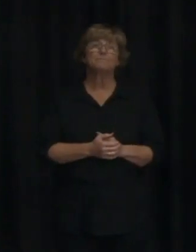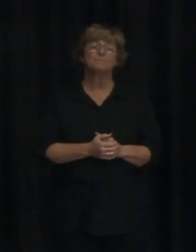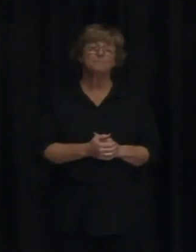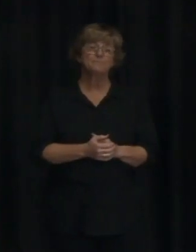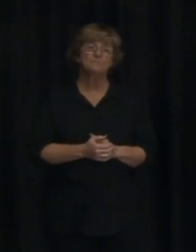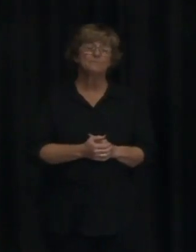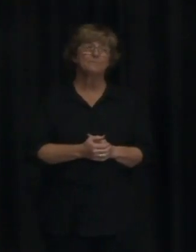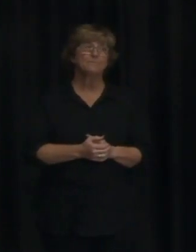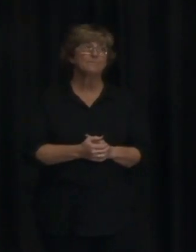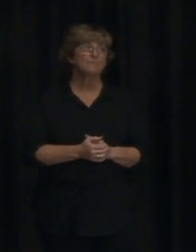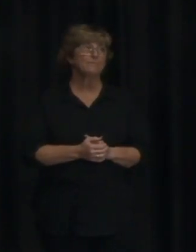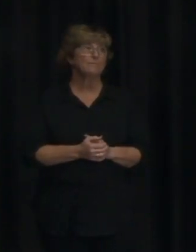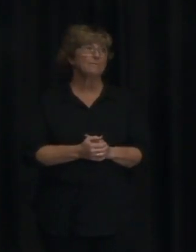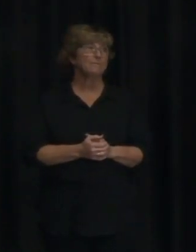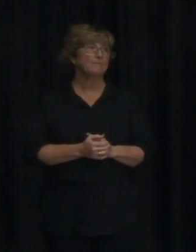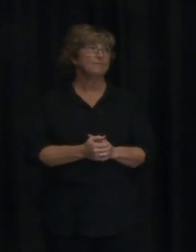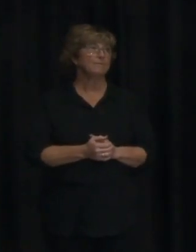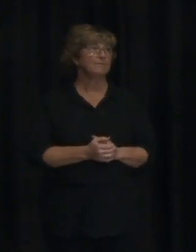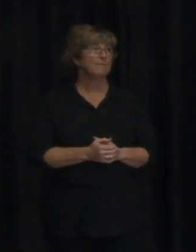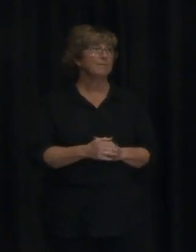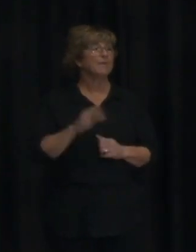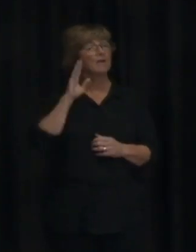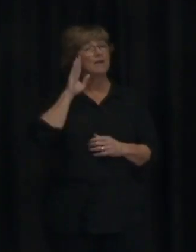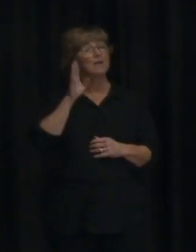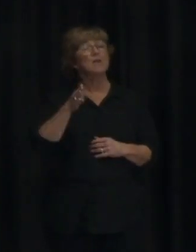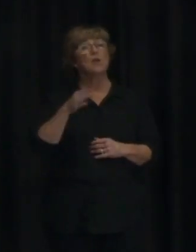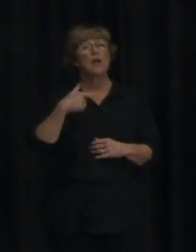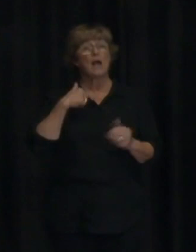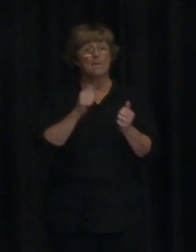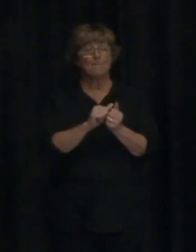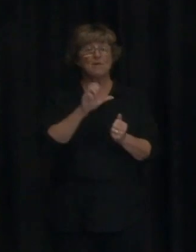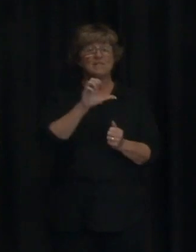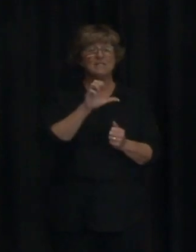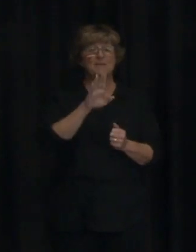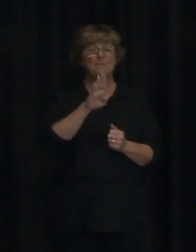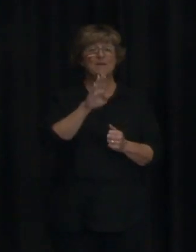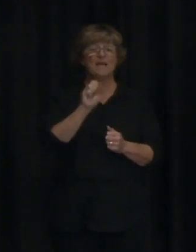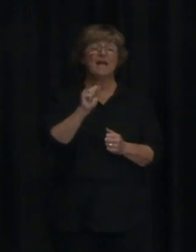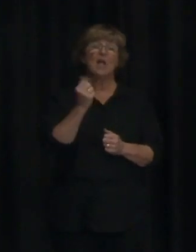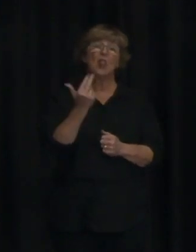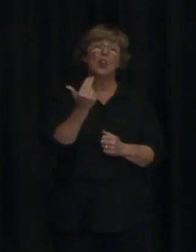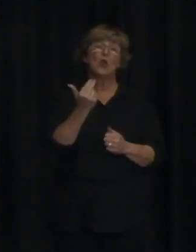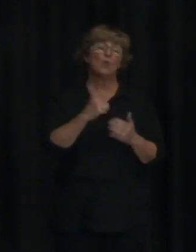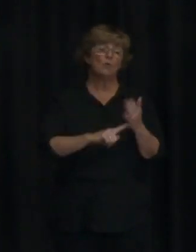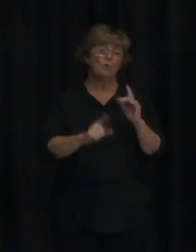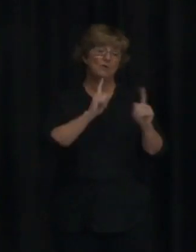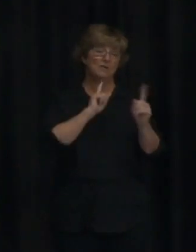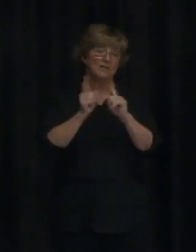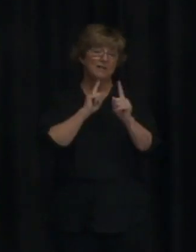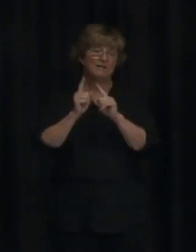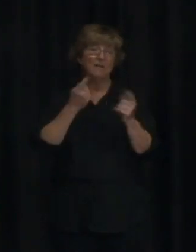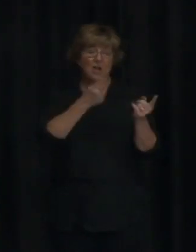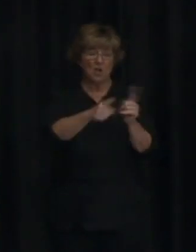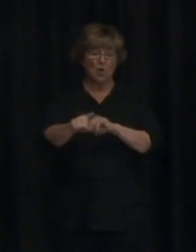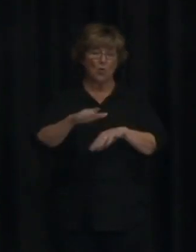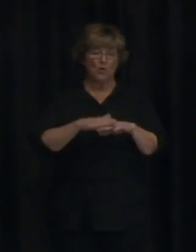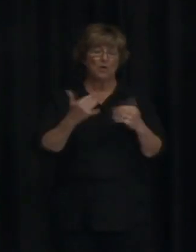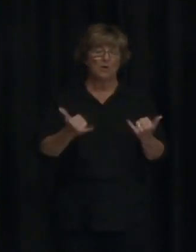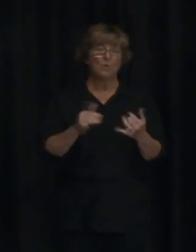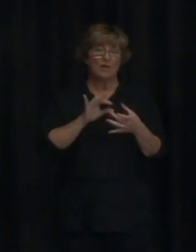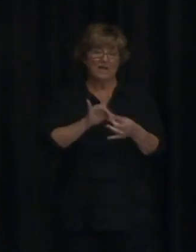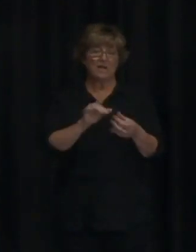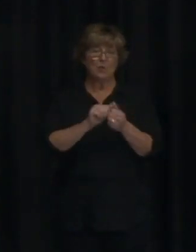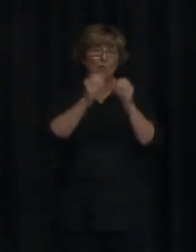cohorts. Hi, Governor. Renee Santos with CBS 13. The question I have is, what conversations are happening right now when dealing